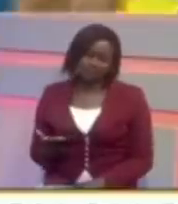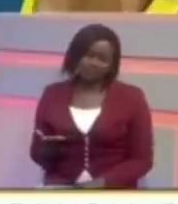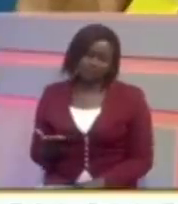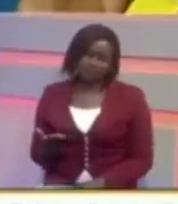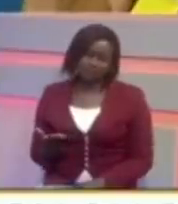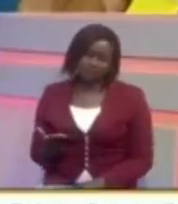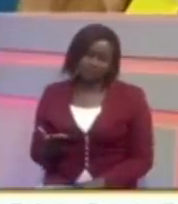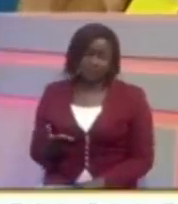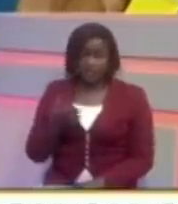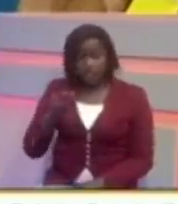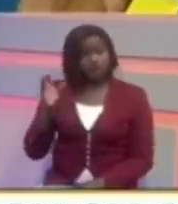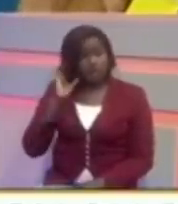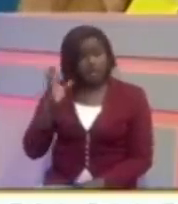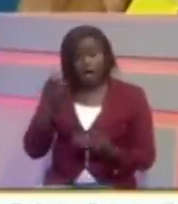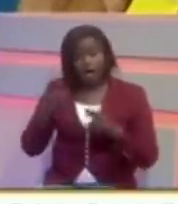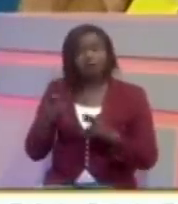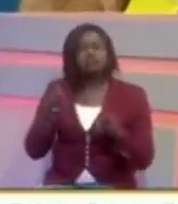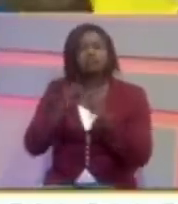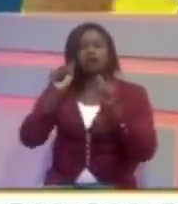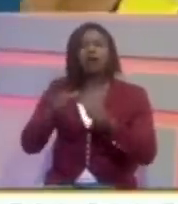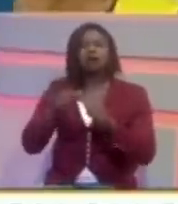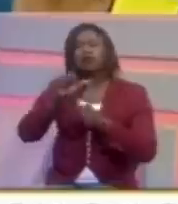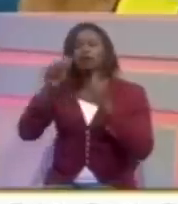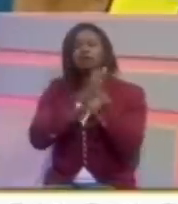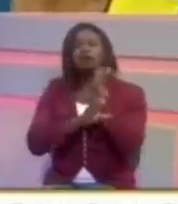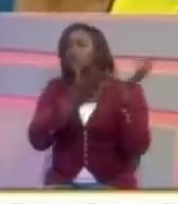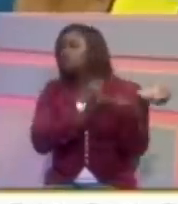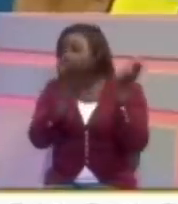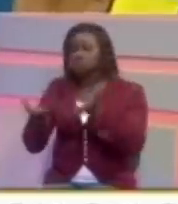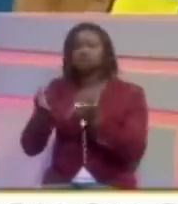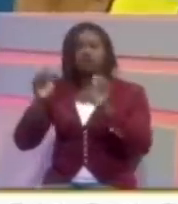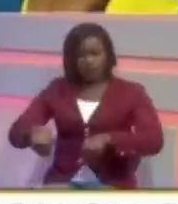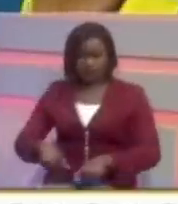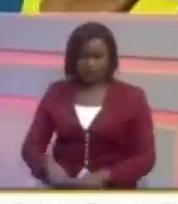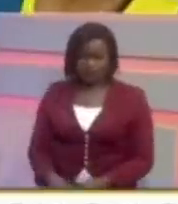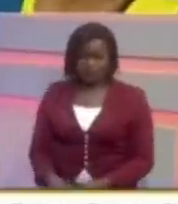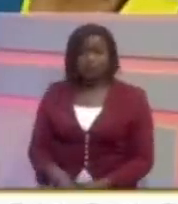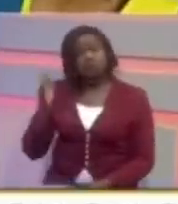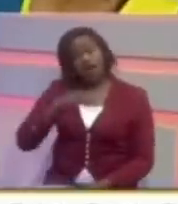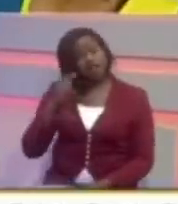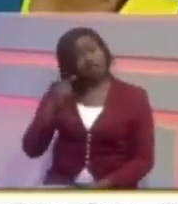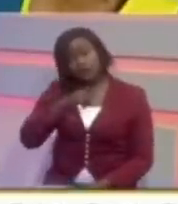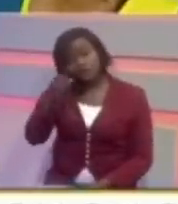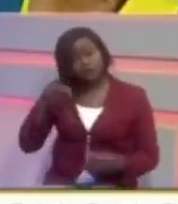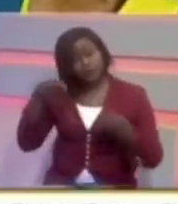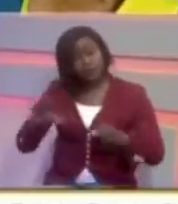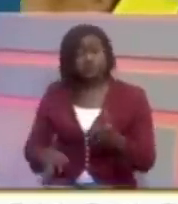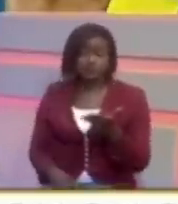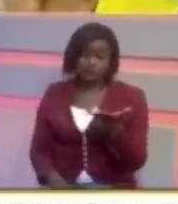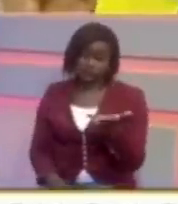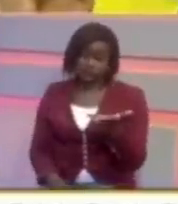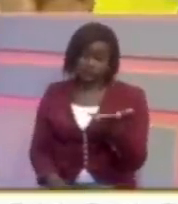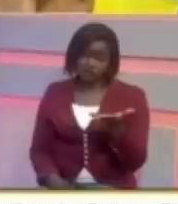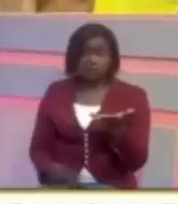then I will import. I will import. Too bad for you. I